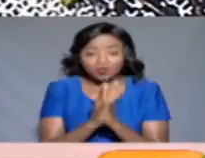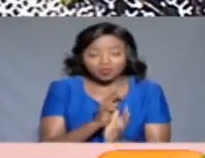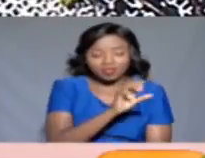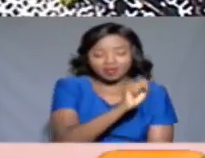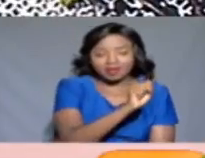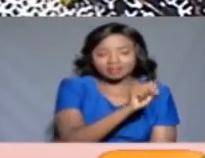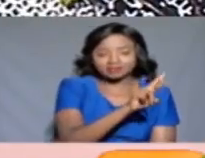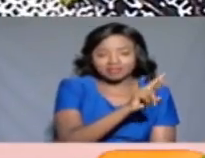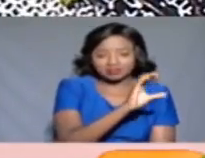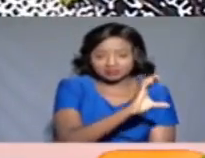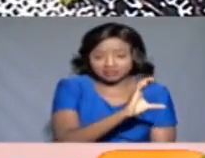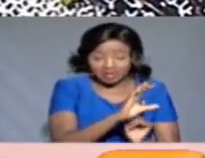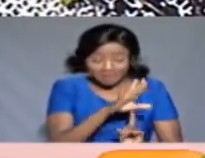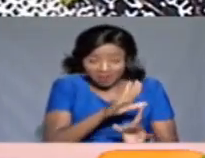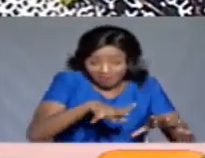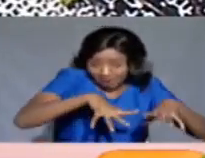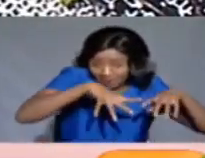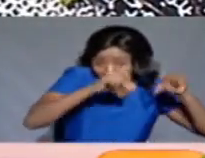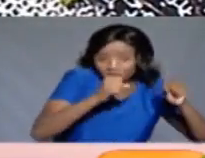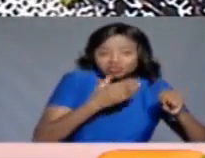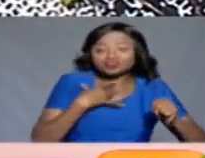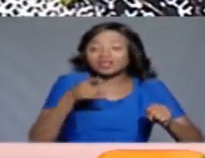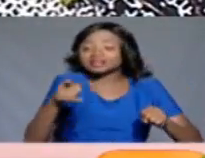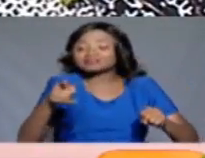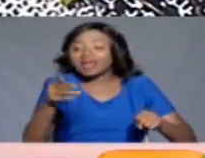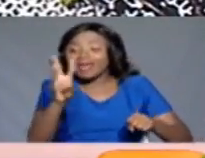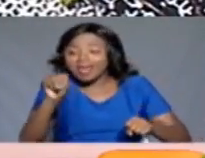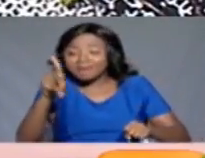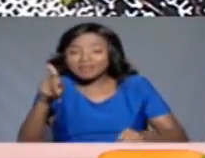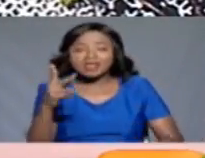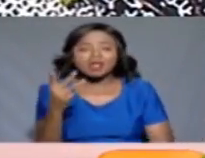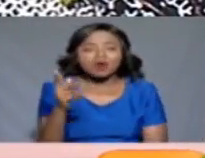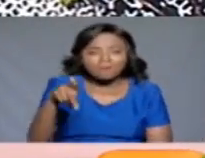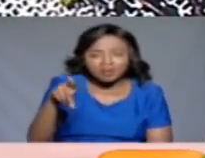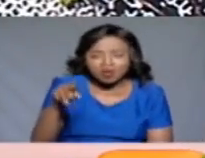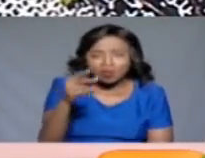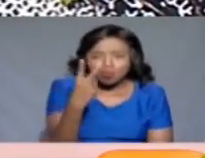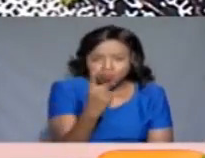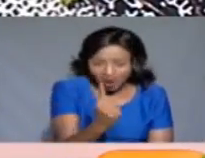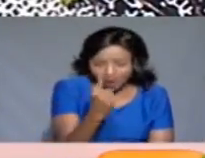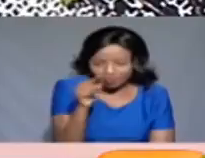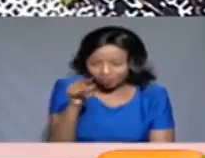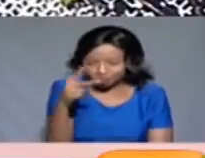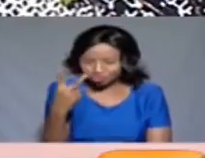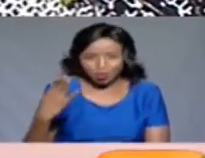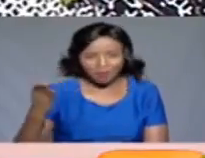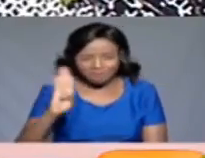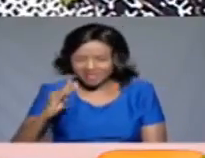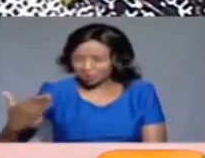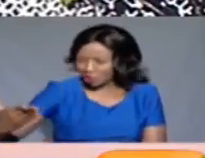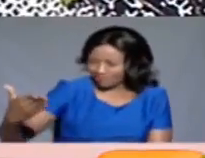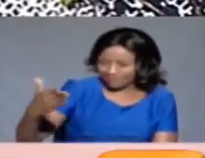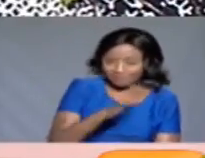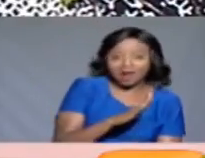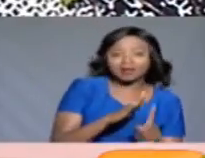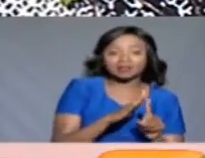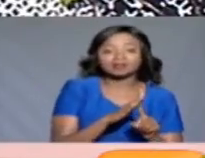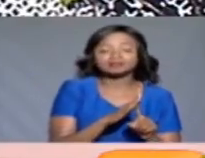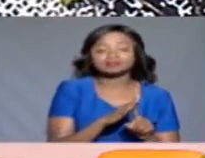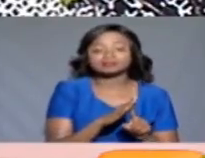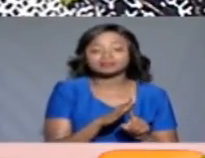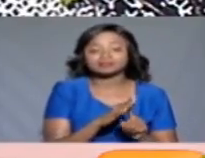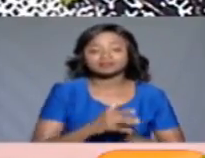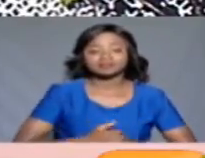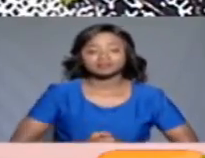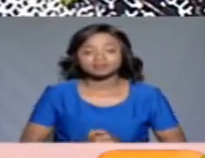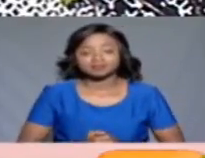team demanded that the lawmakers reimburse the 1.2 million shillings they received last month in house allowances backdated to October last